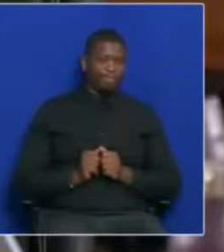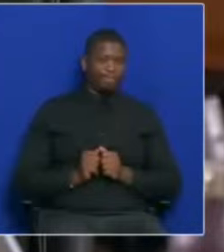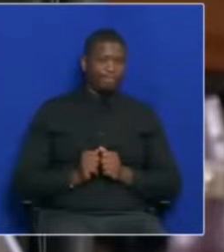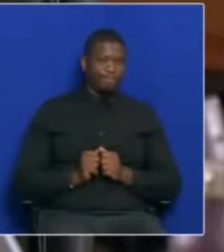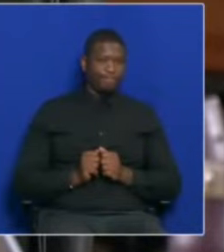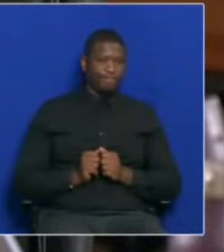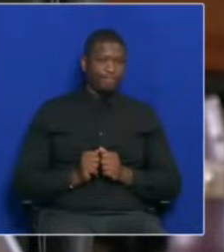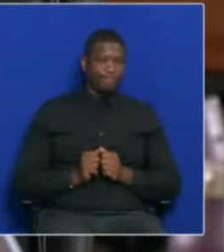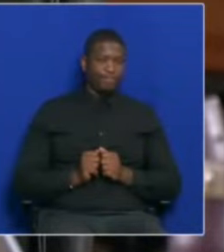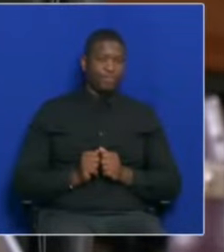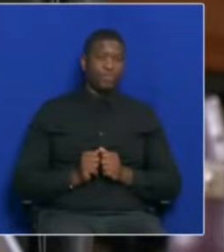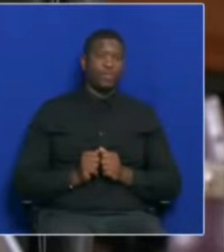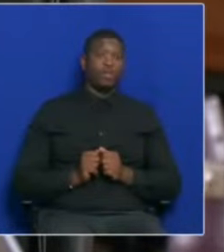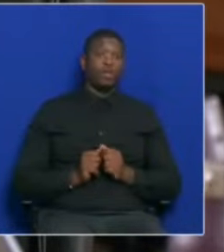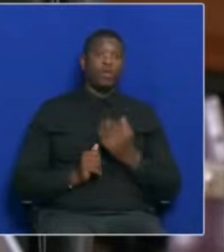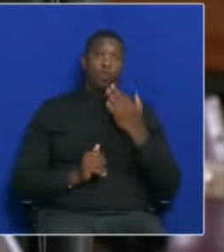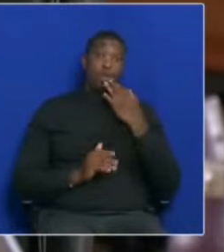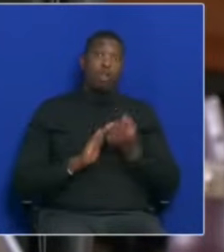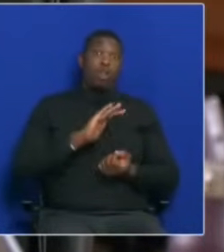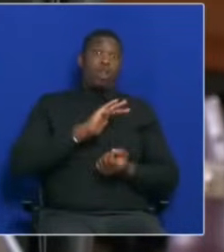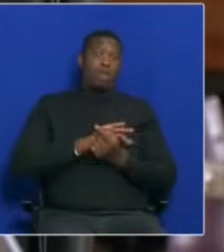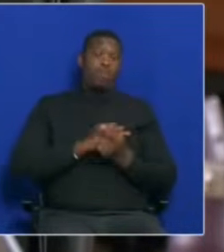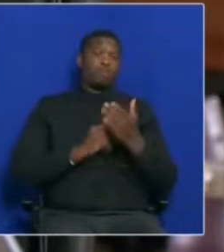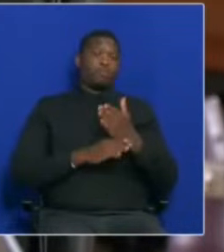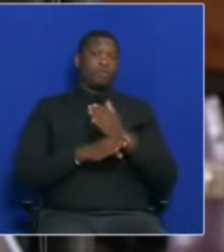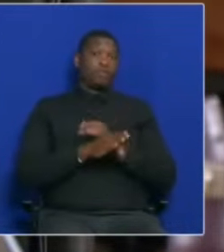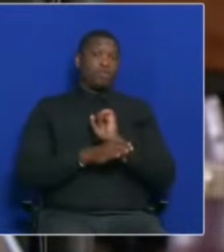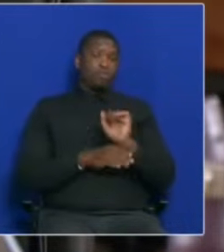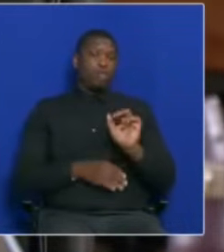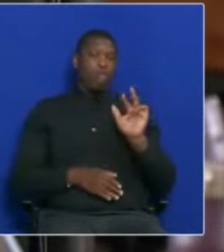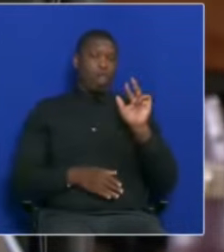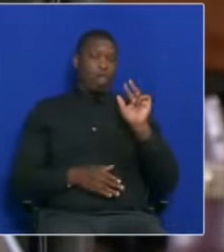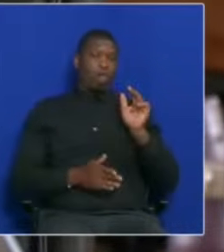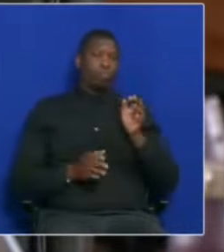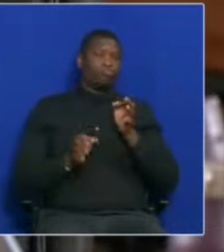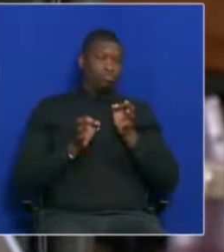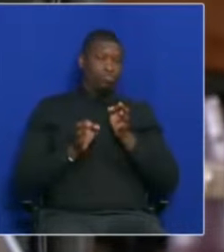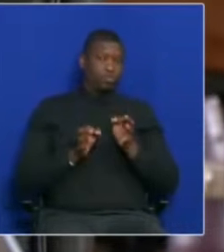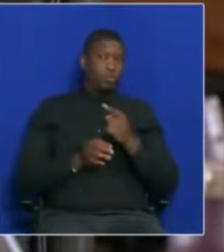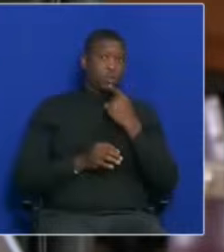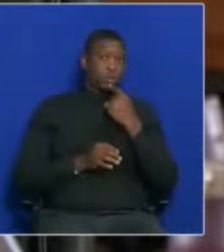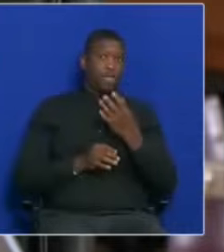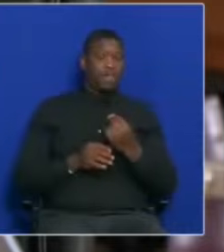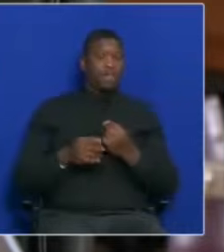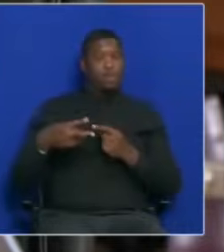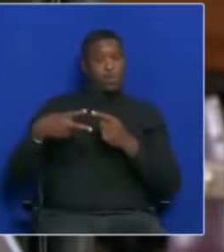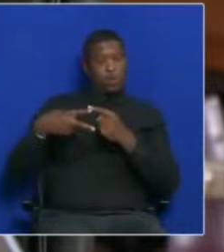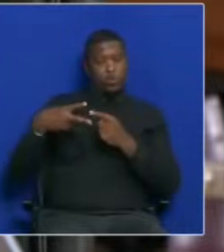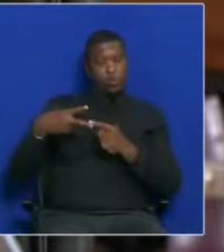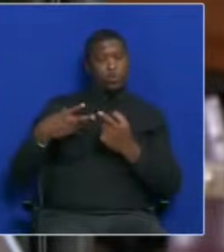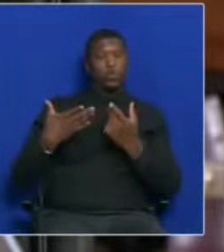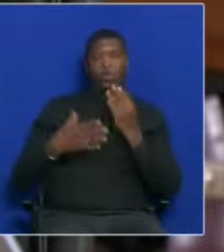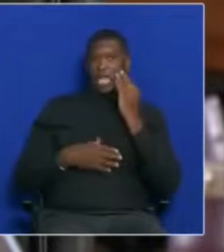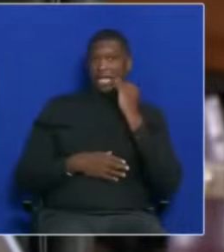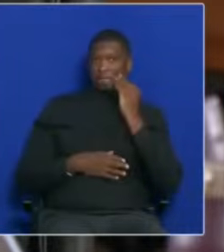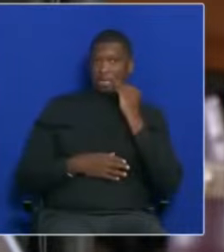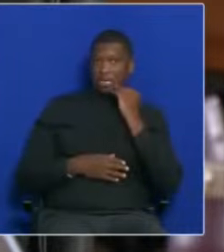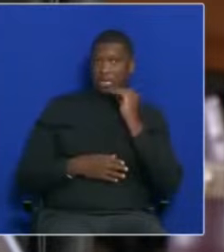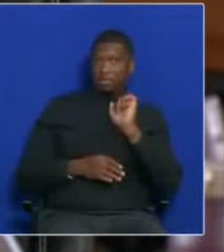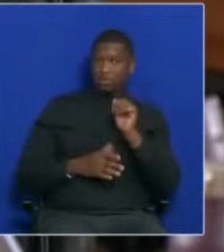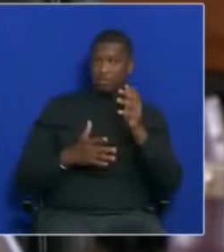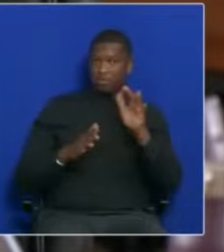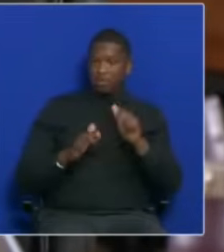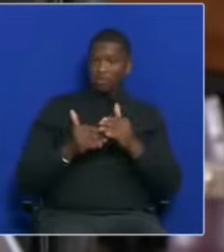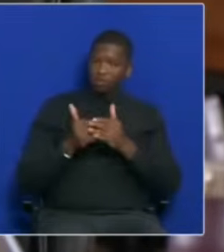testified earlier, you told us that there were two experiences that have shaped how you've